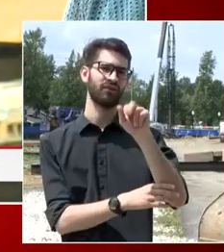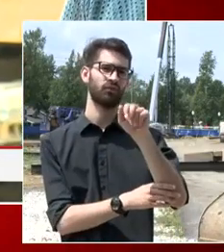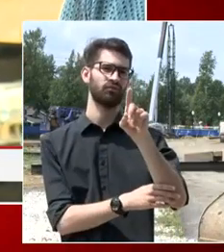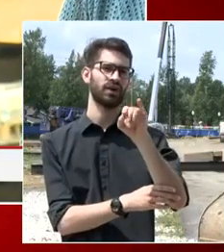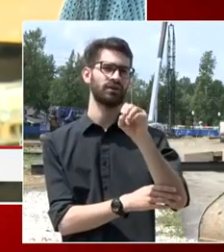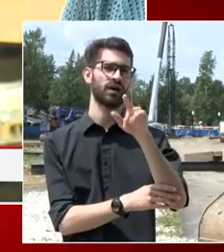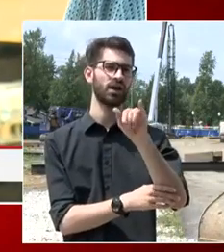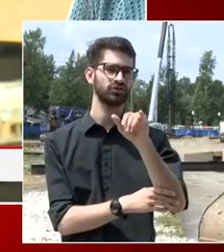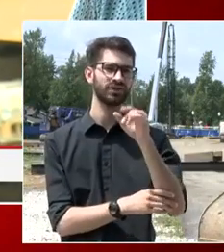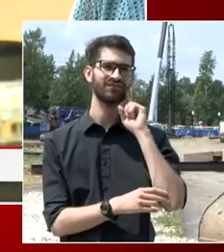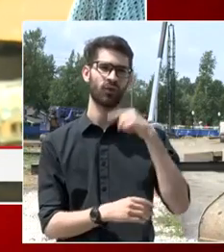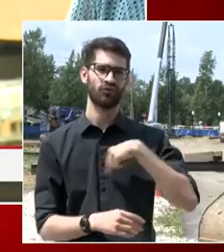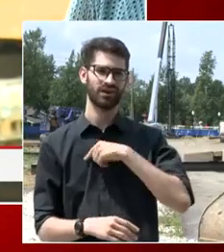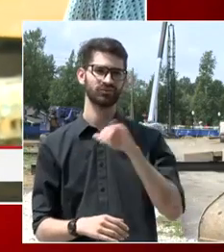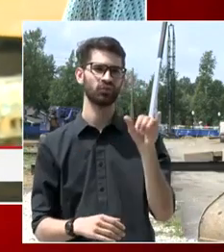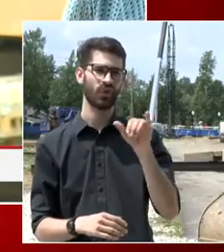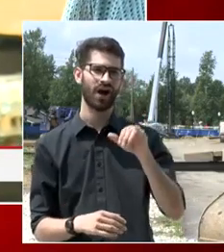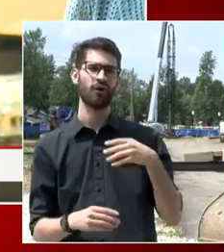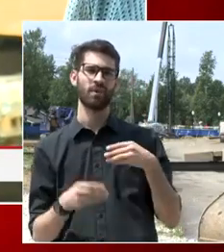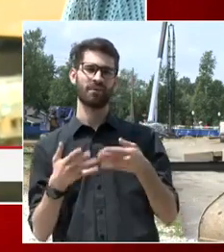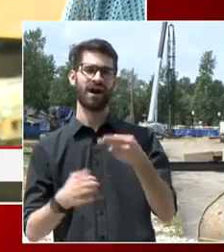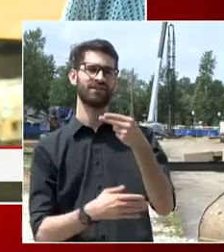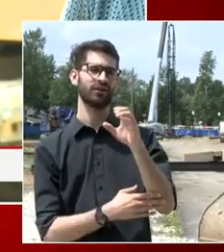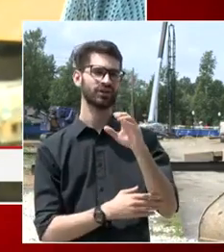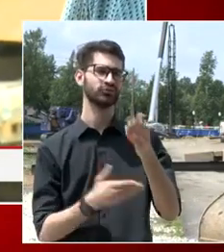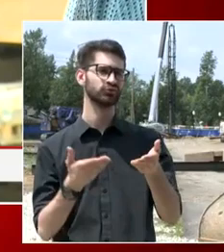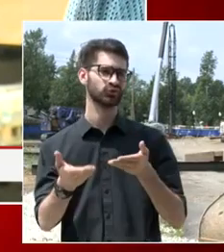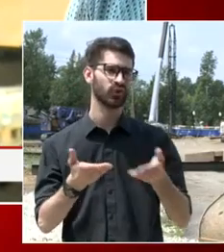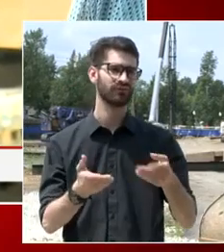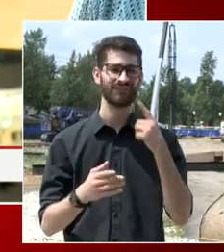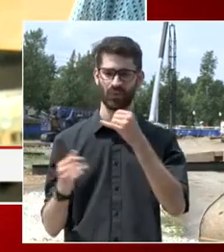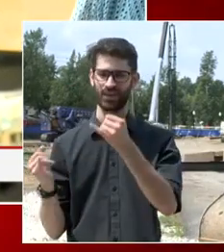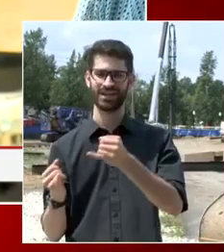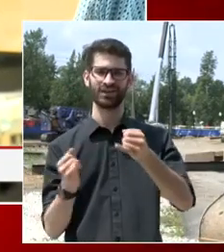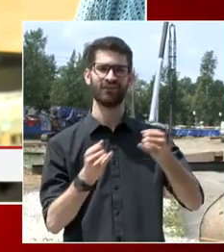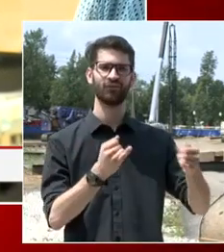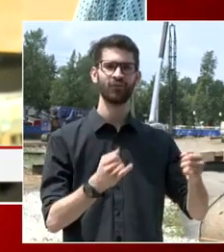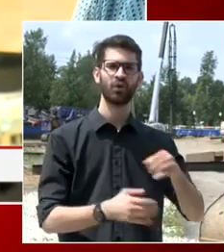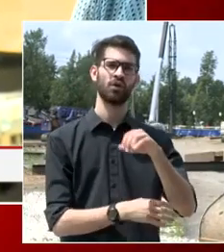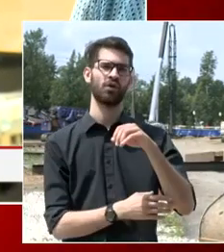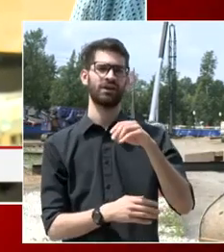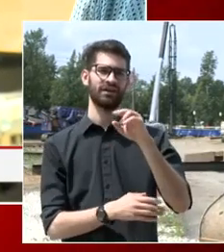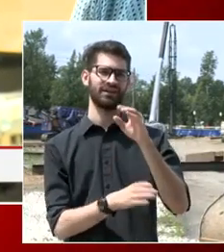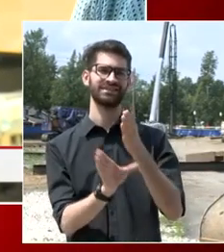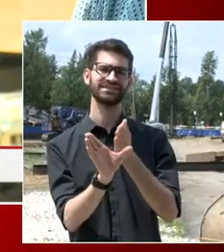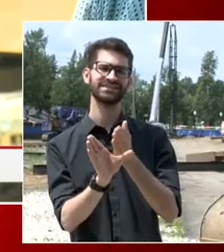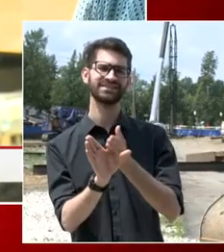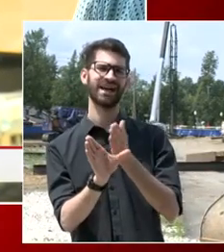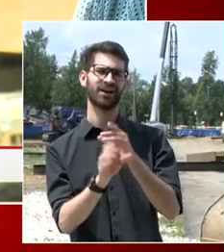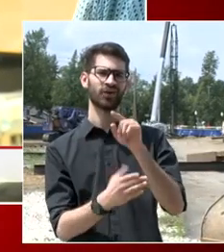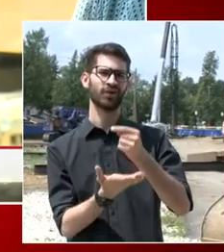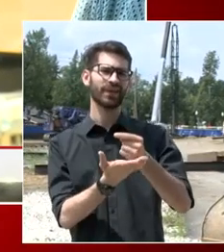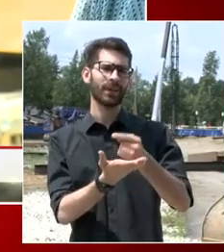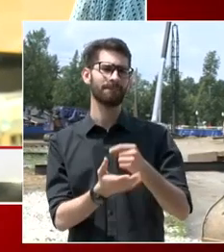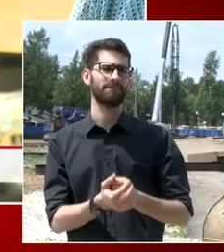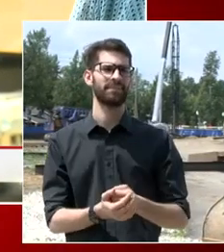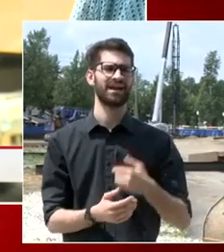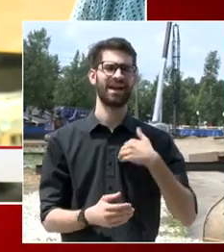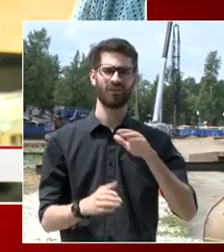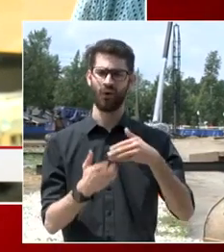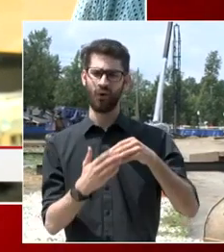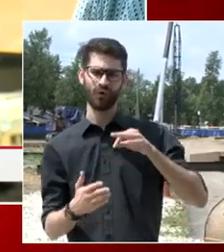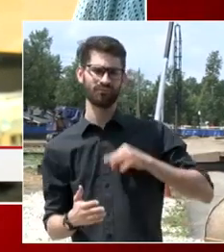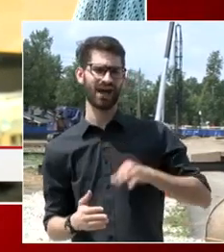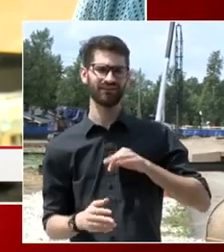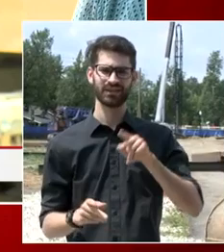for us. We do behavioral health care services, which include individual group psychotherapy. We have psychiatry, nursing, public benefits,